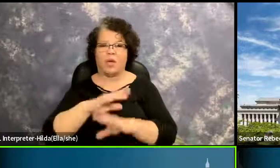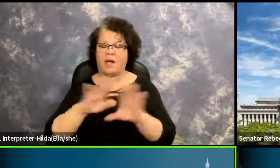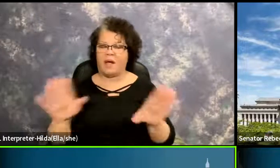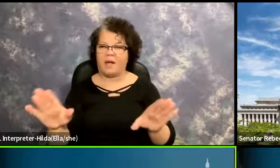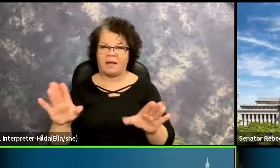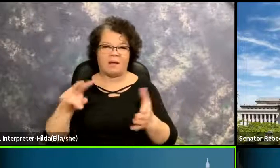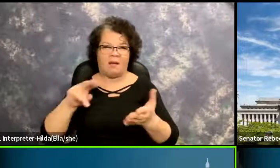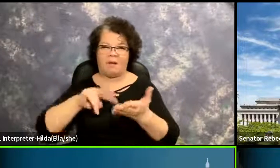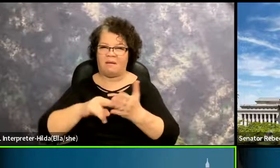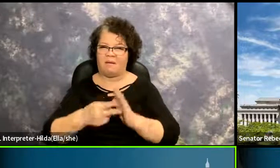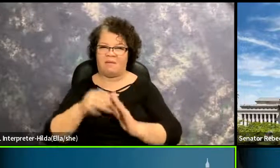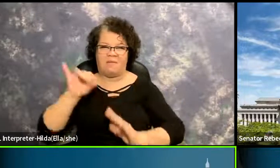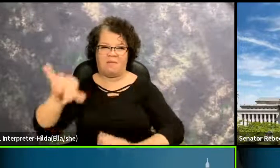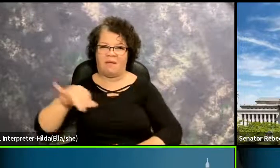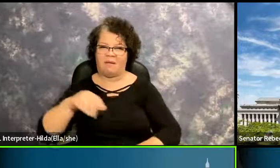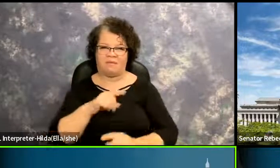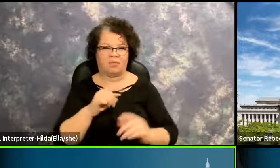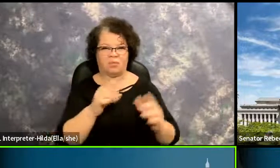that.